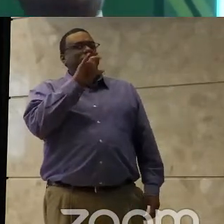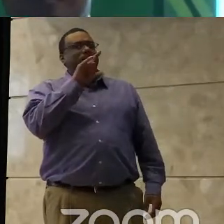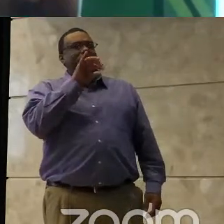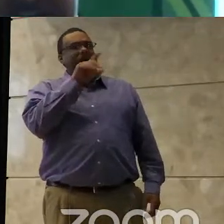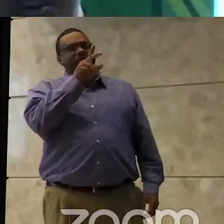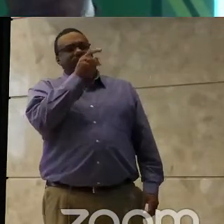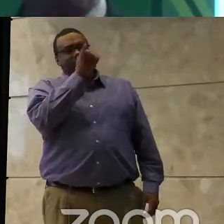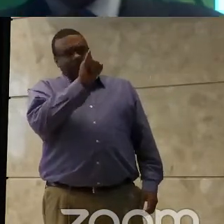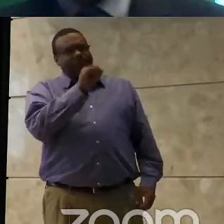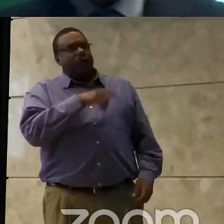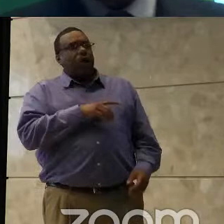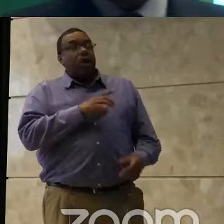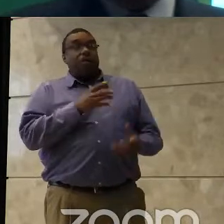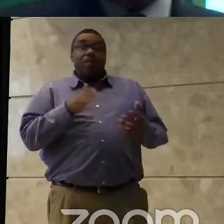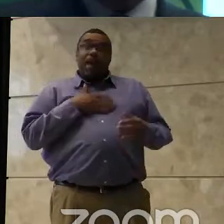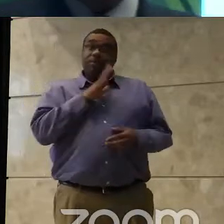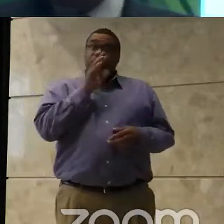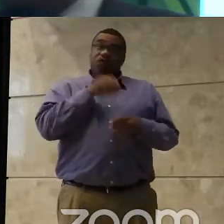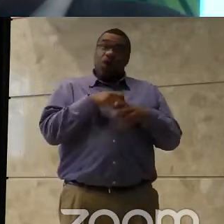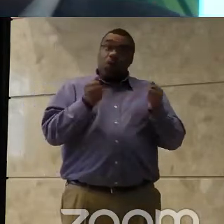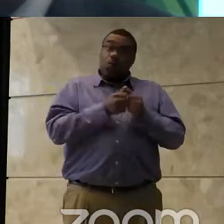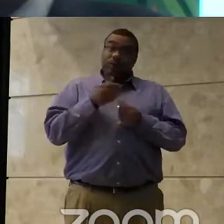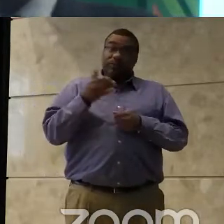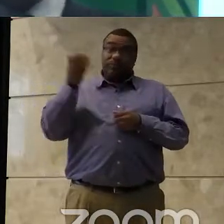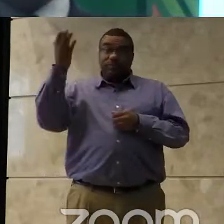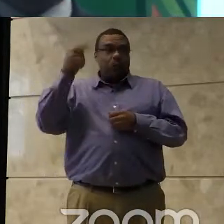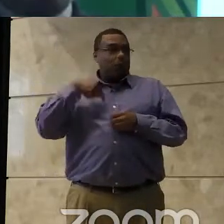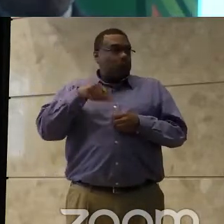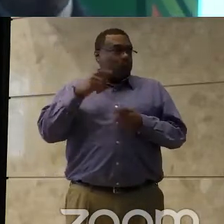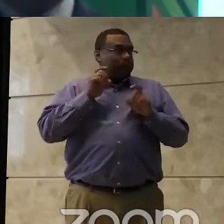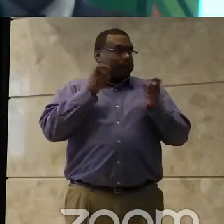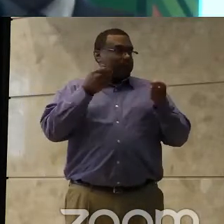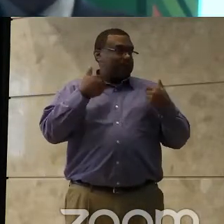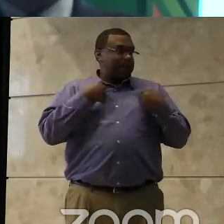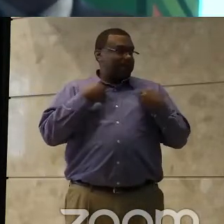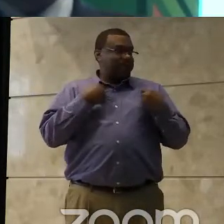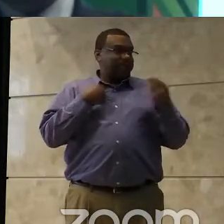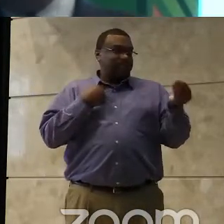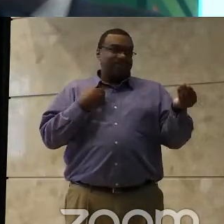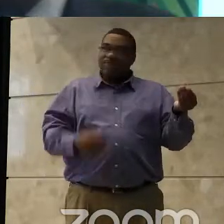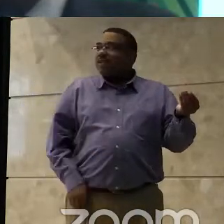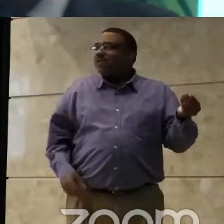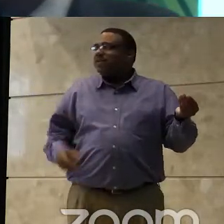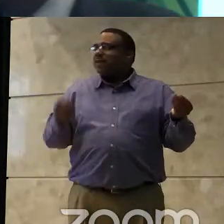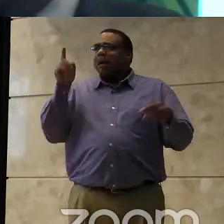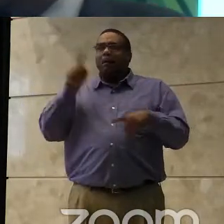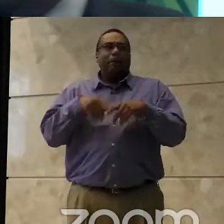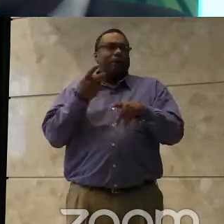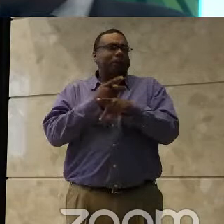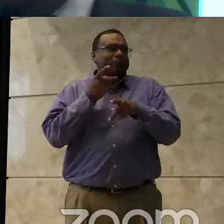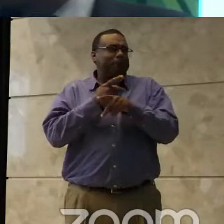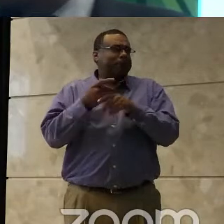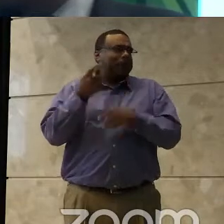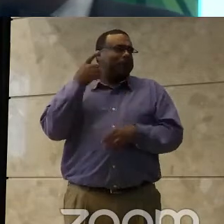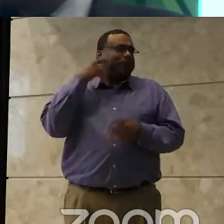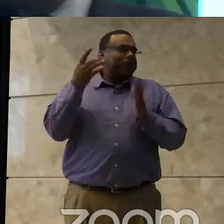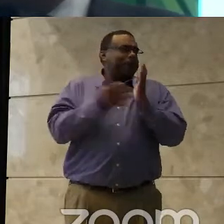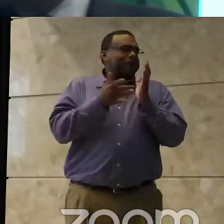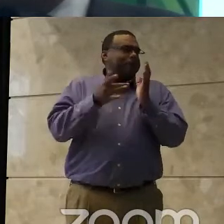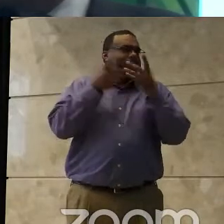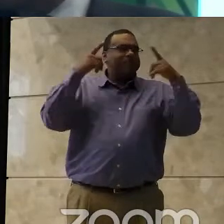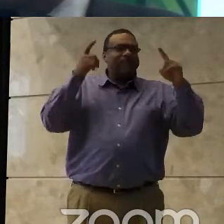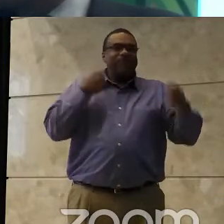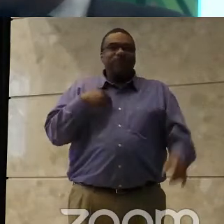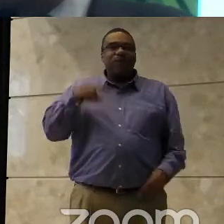year's series. We have a gift for you. When I couldn't figure out how to make the technology work, we